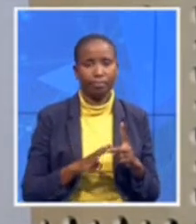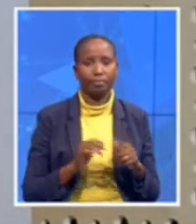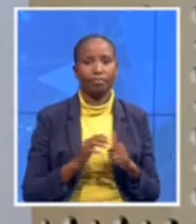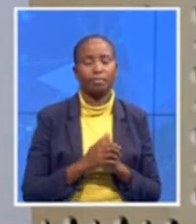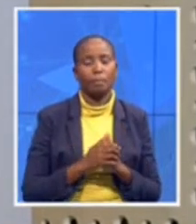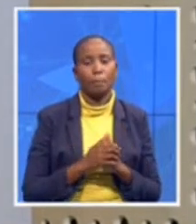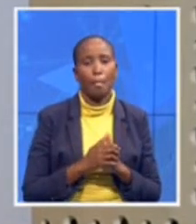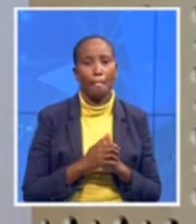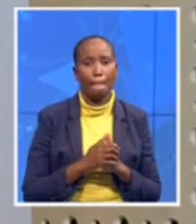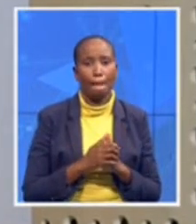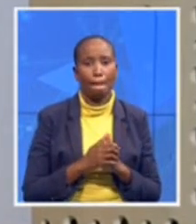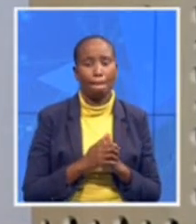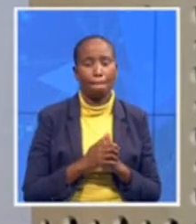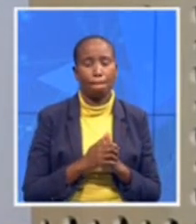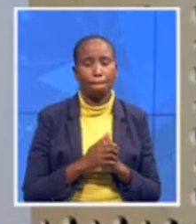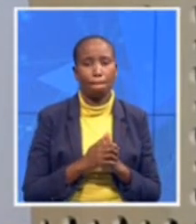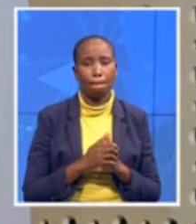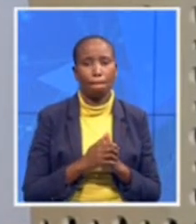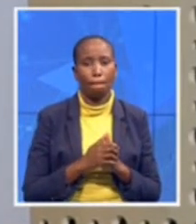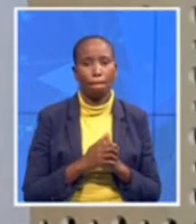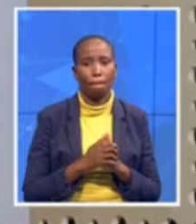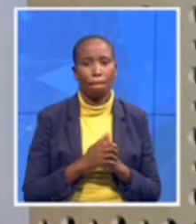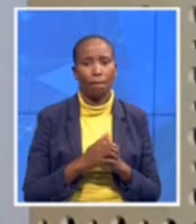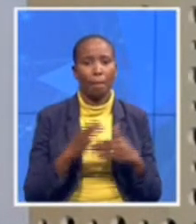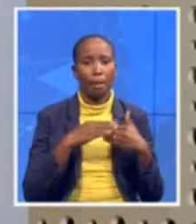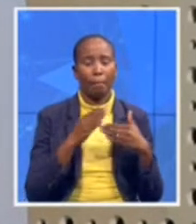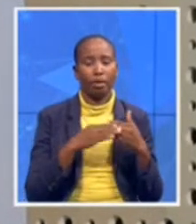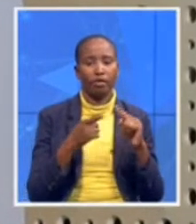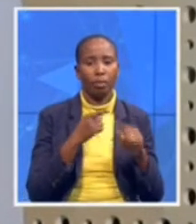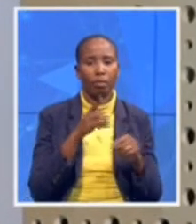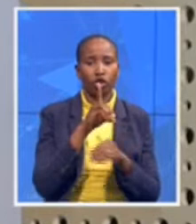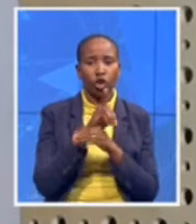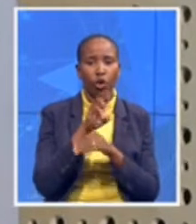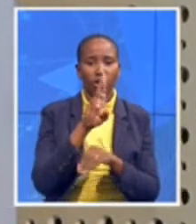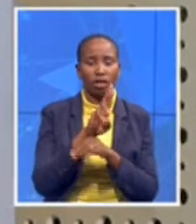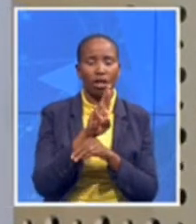Dr. Boloko, the Acting Chief Executive Officer,